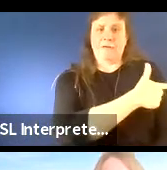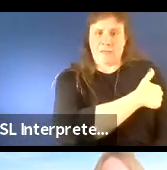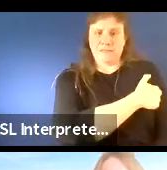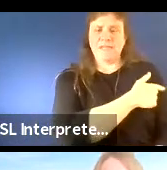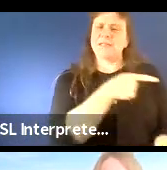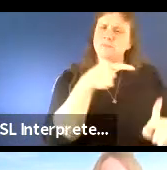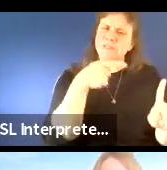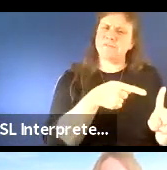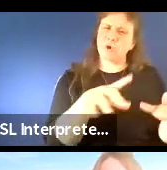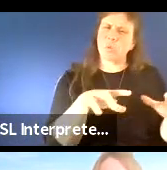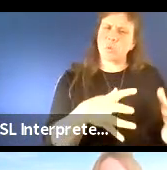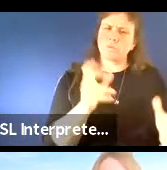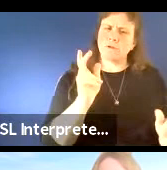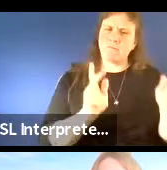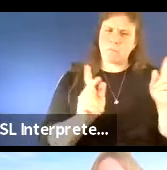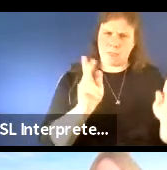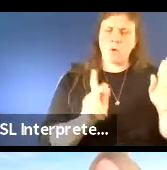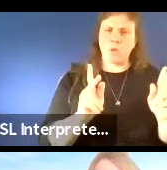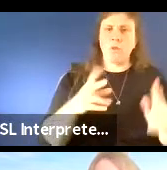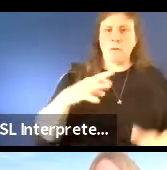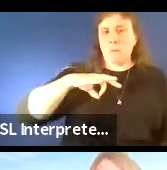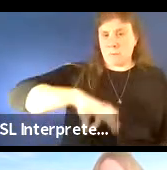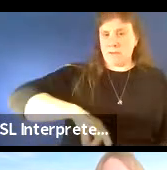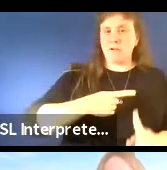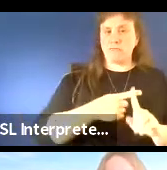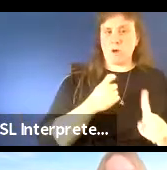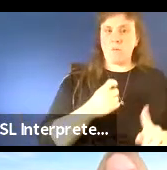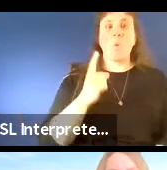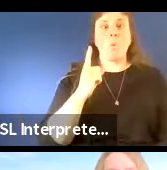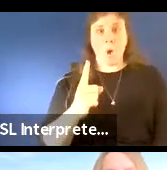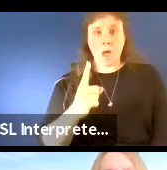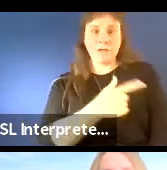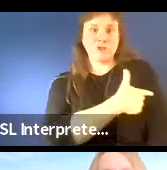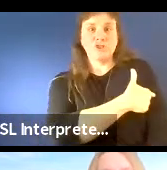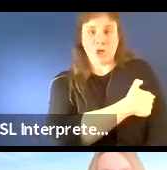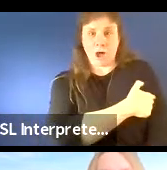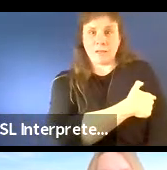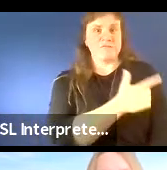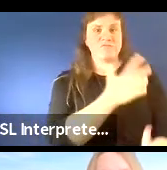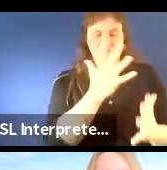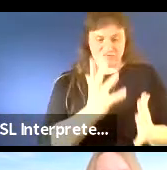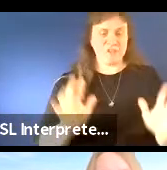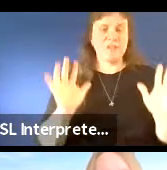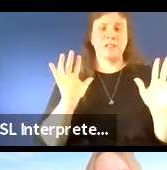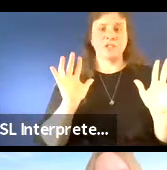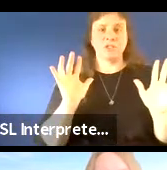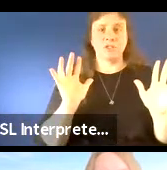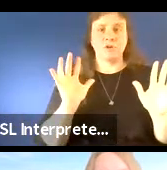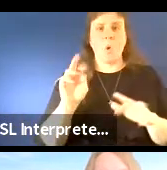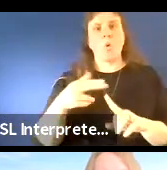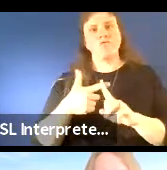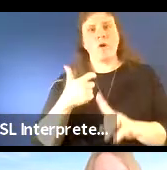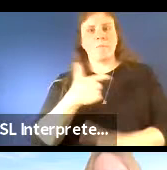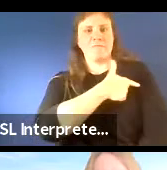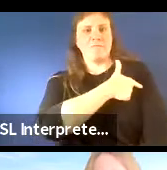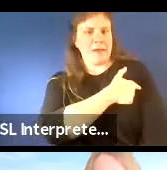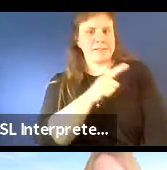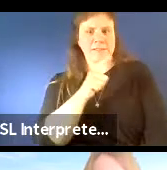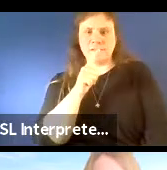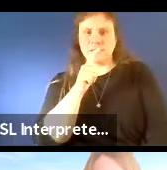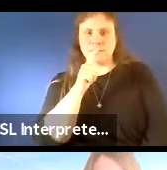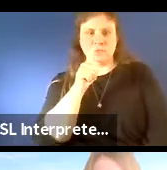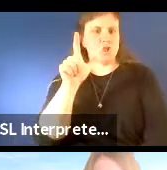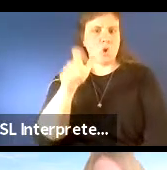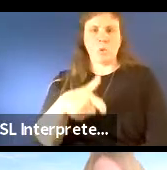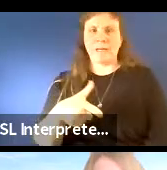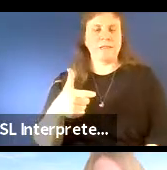groups of individuals who would benefit greatly from a one-shot dosage or from vaccines that don't need deep